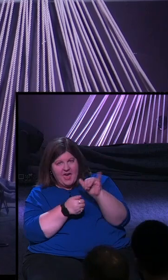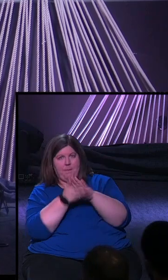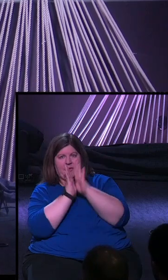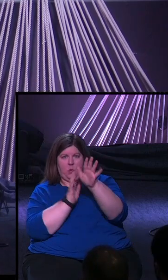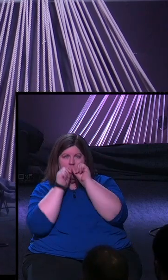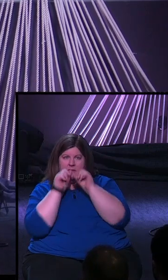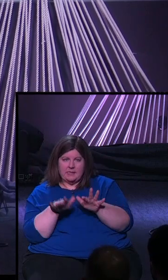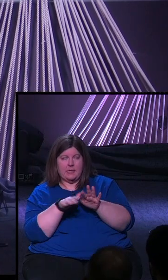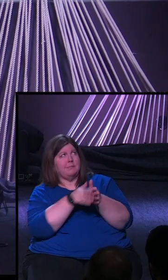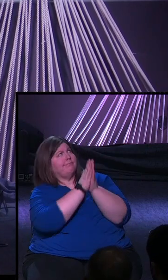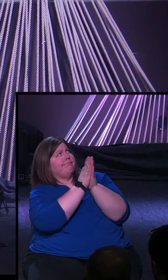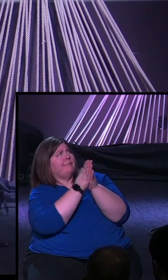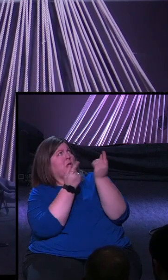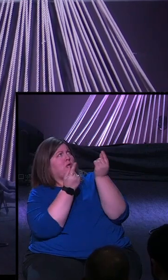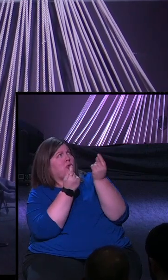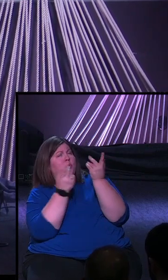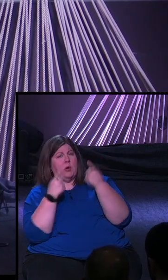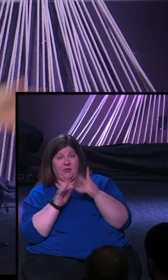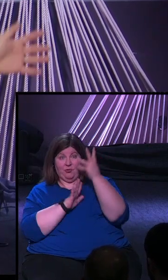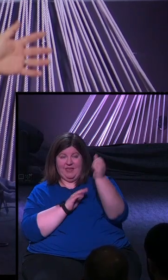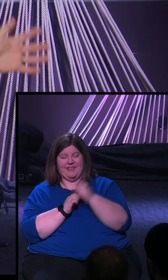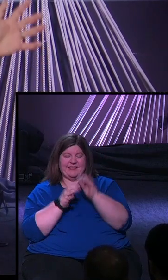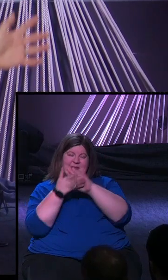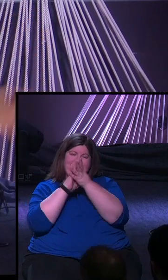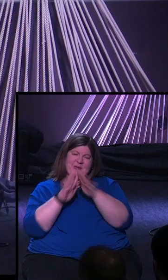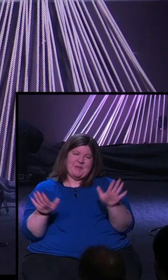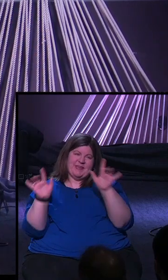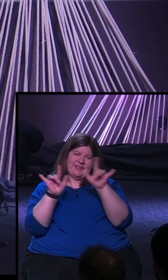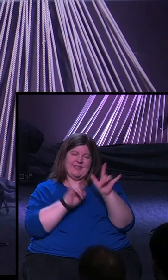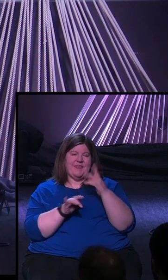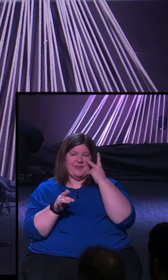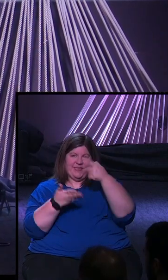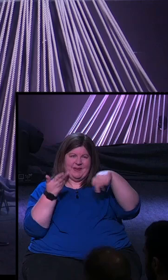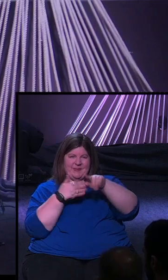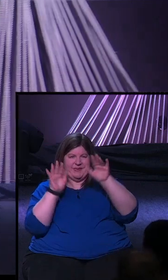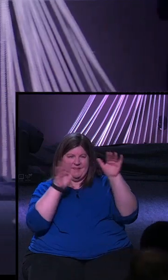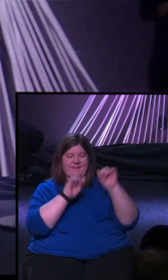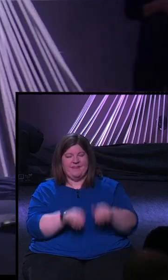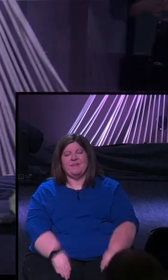what he would have you do as you leave today. So go in peace. We love you. We'll see you next week.